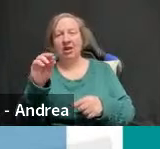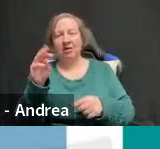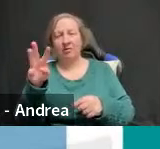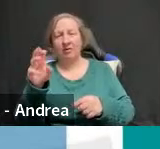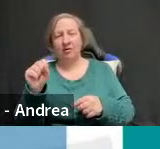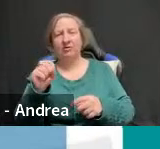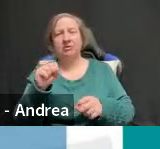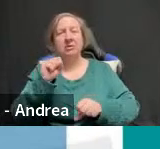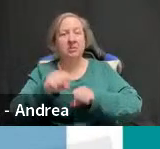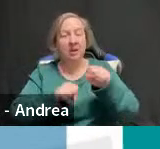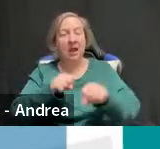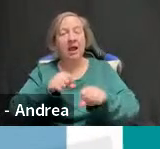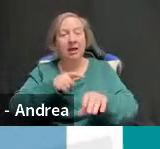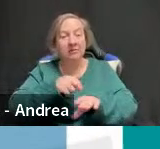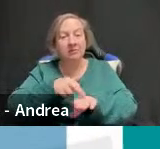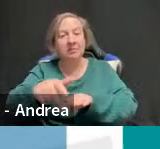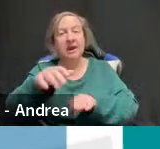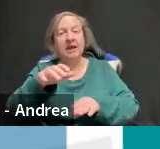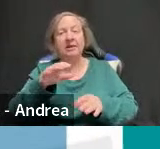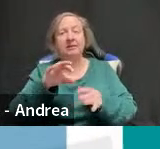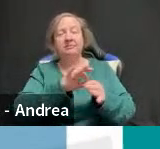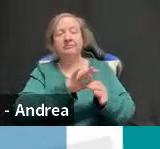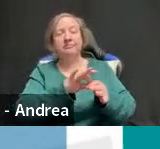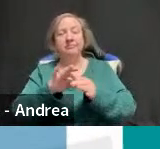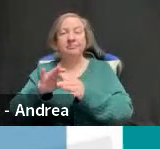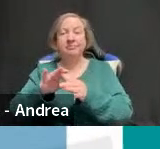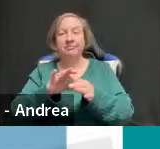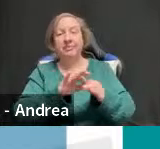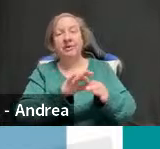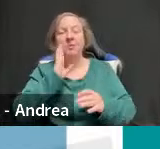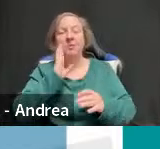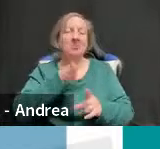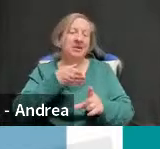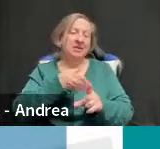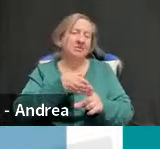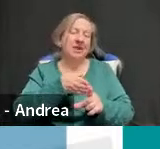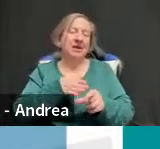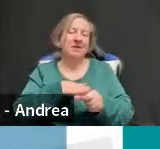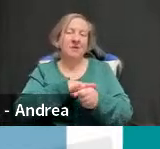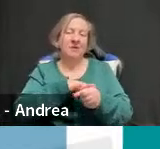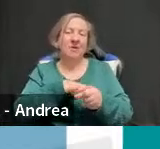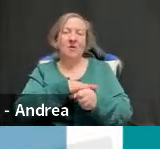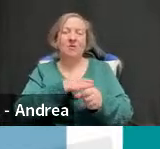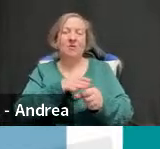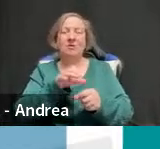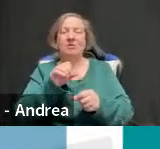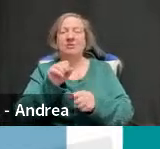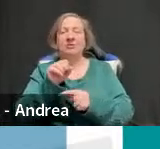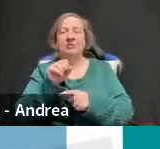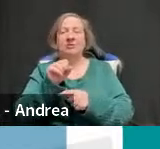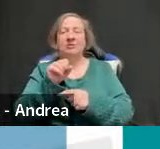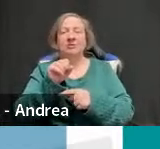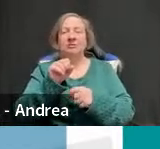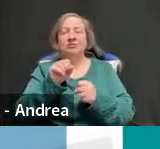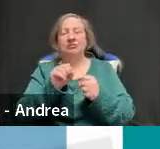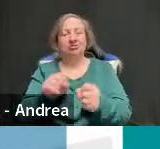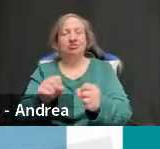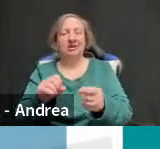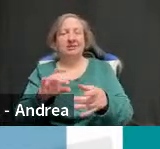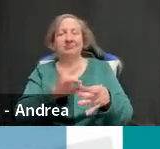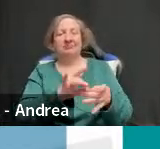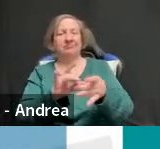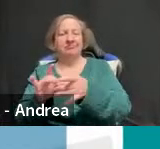be the main roadway local street connections there. So those are